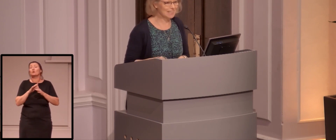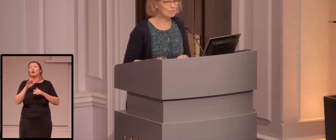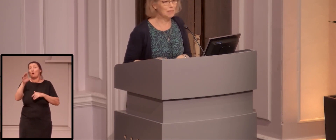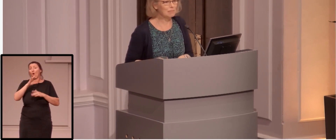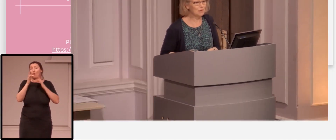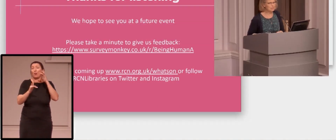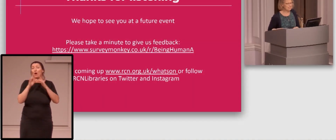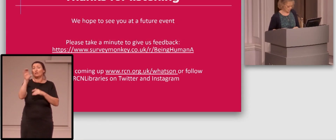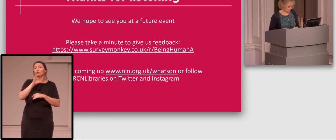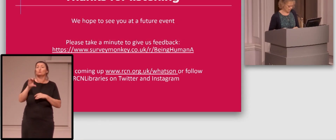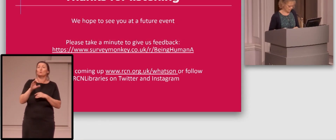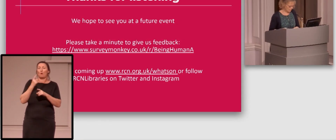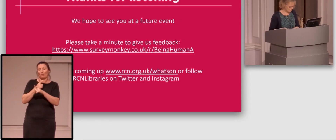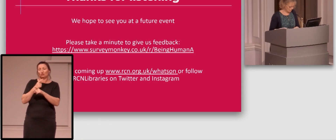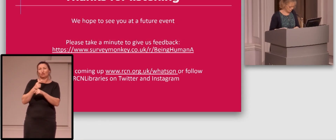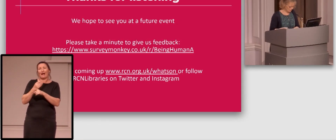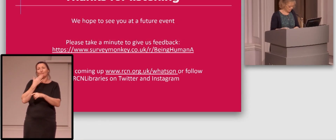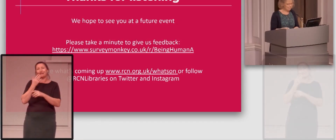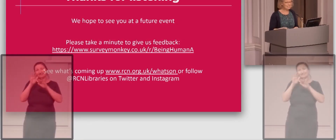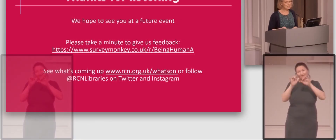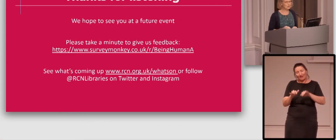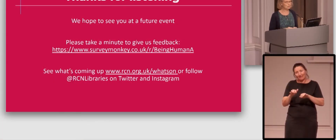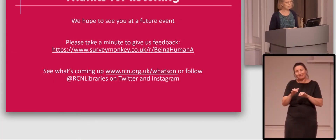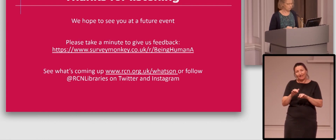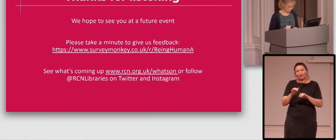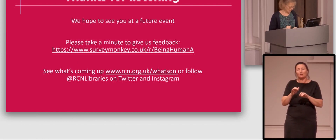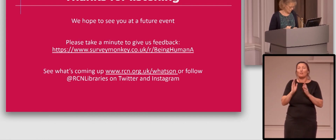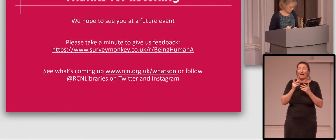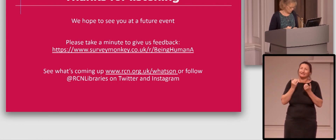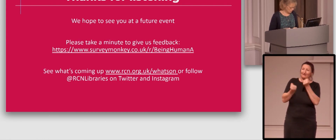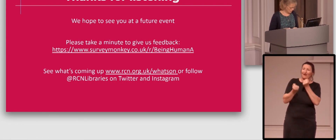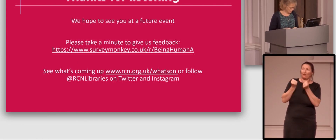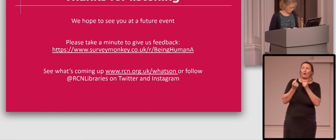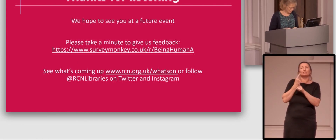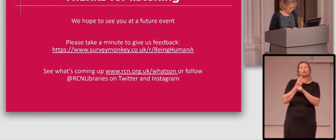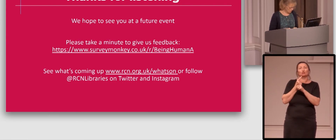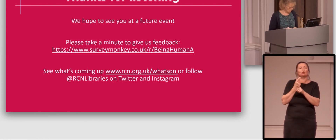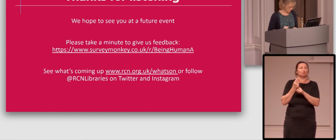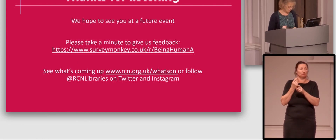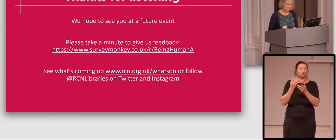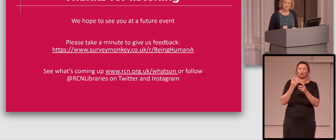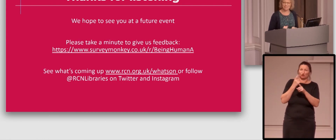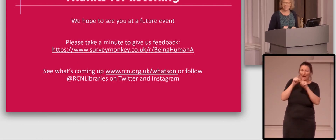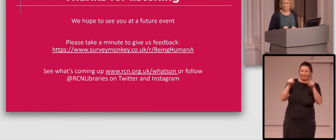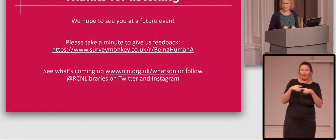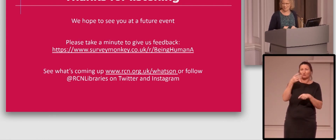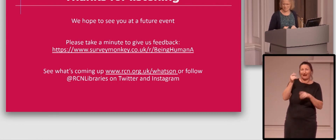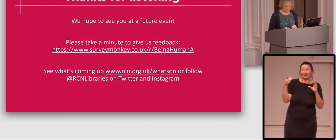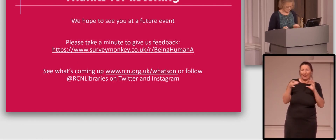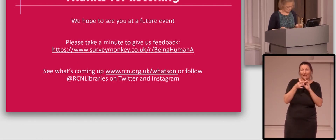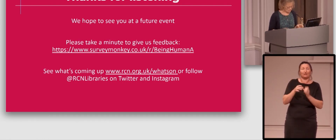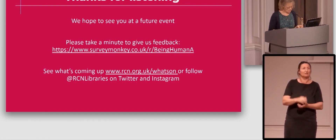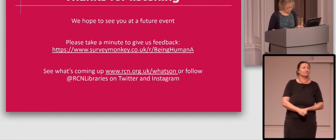the link is being posted in the chat. So the chat will stay open for a few minutes after we finish, just to give people a chance to click on